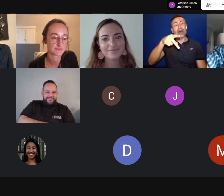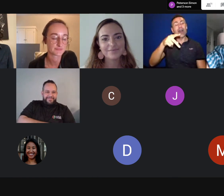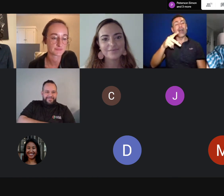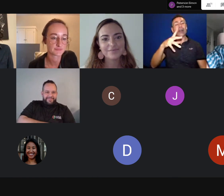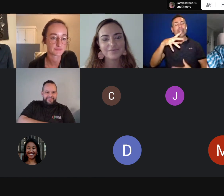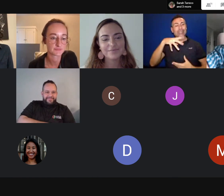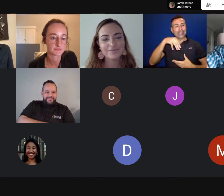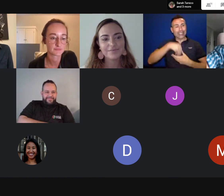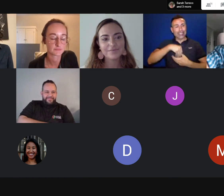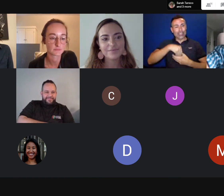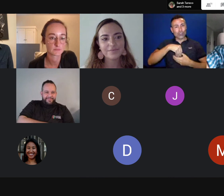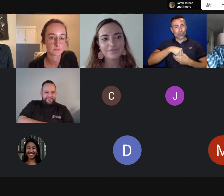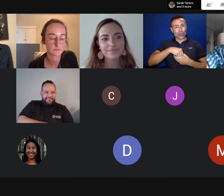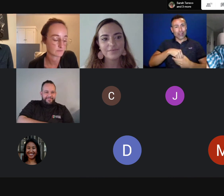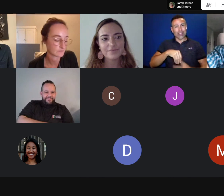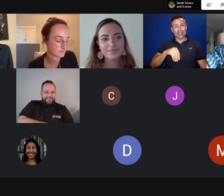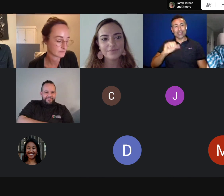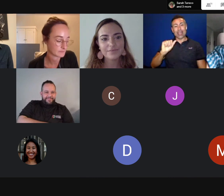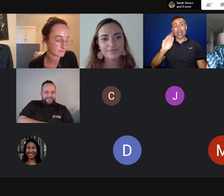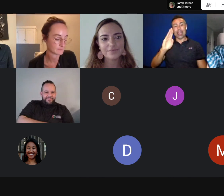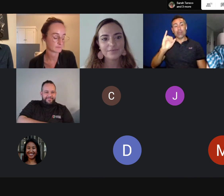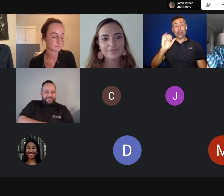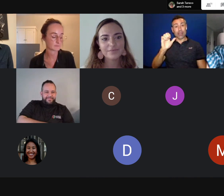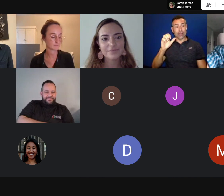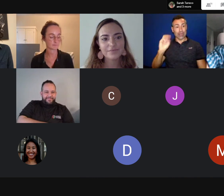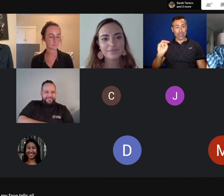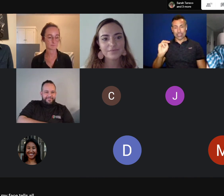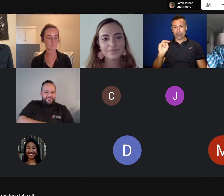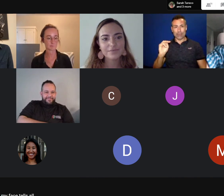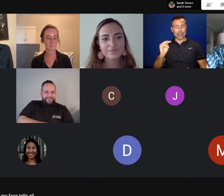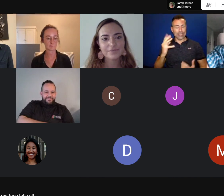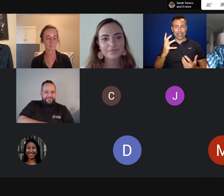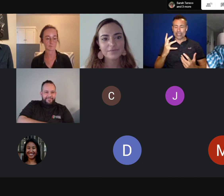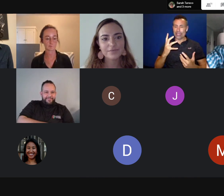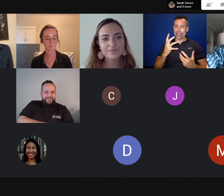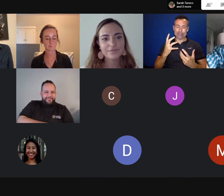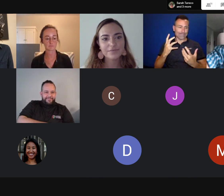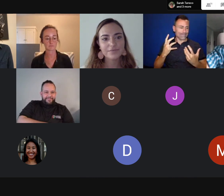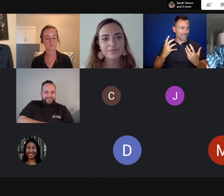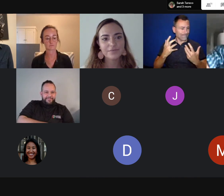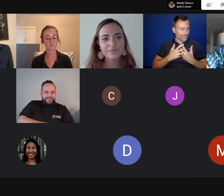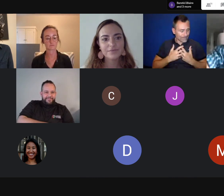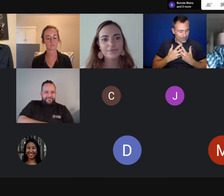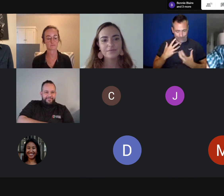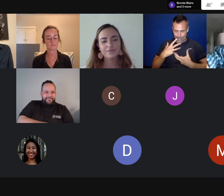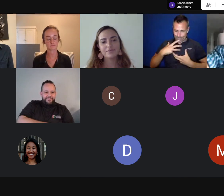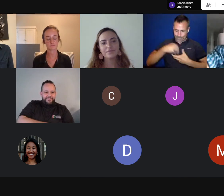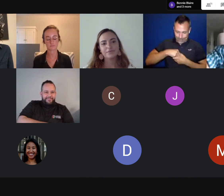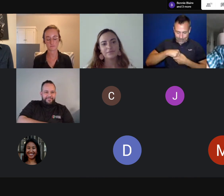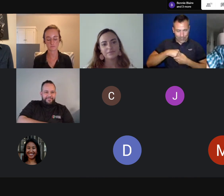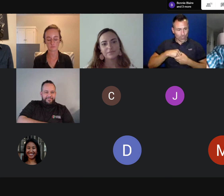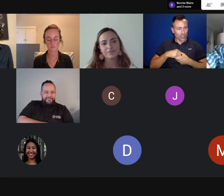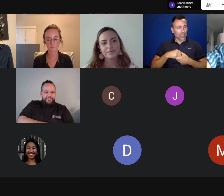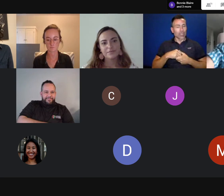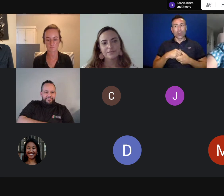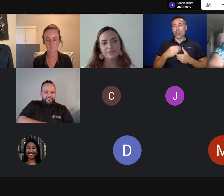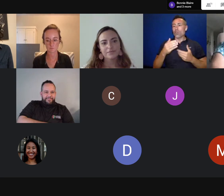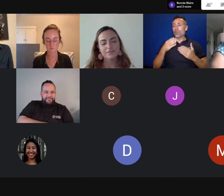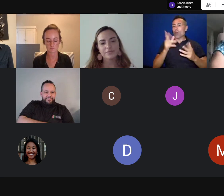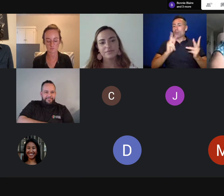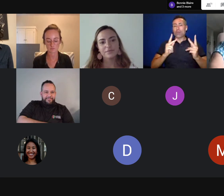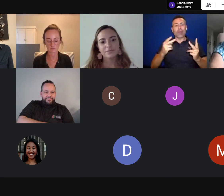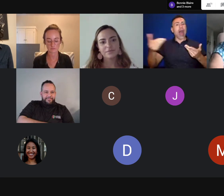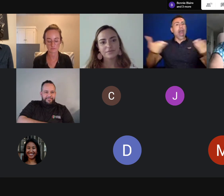internalized ableism is so ingrained into the very fabric of our society, just the way that we hire and the